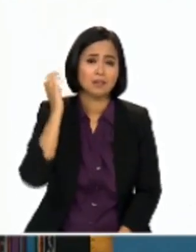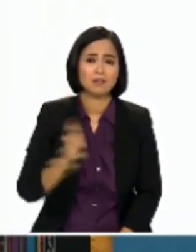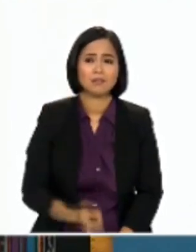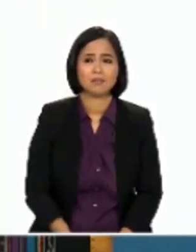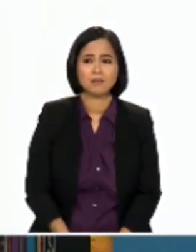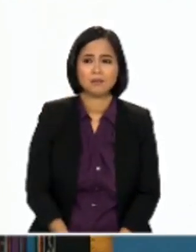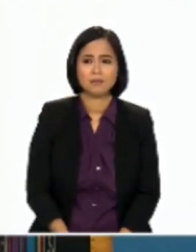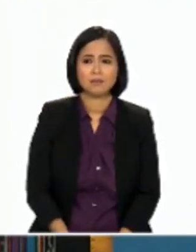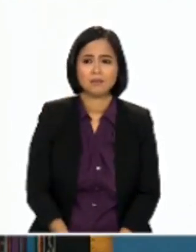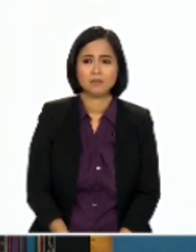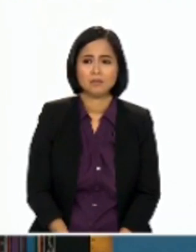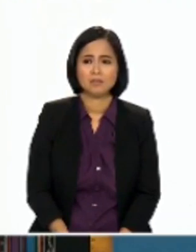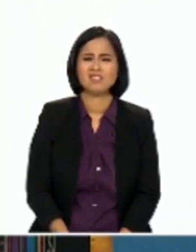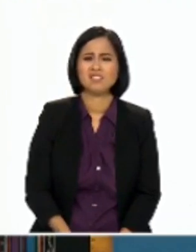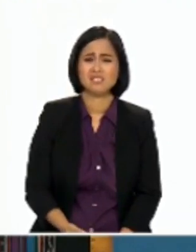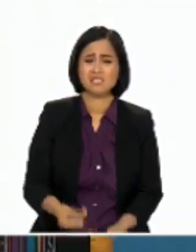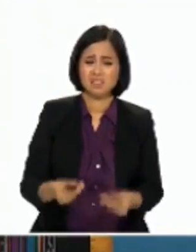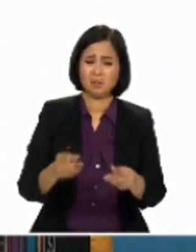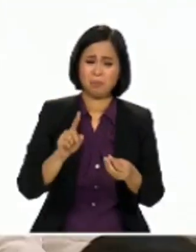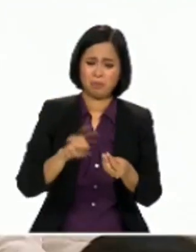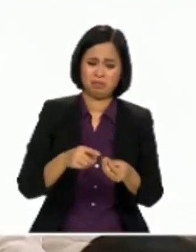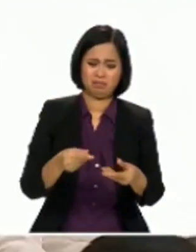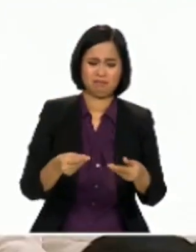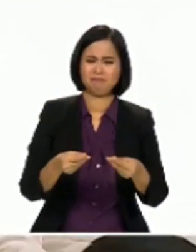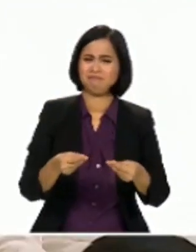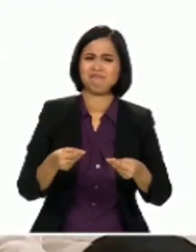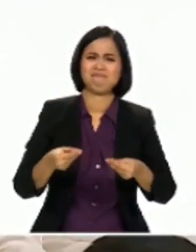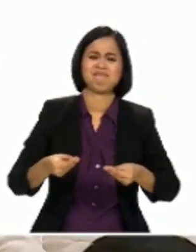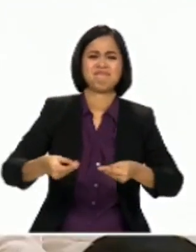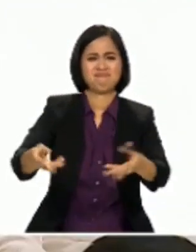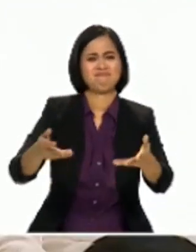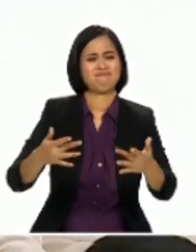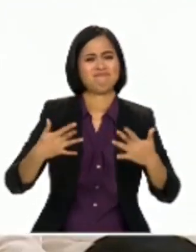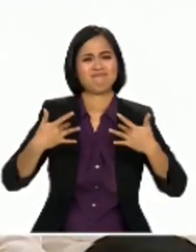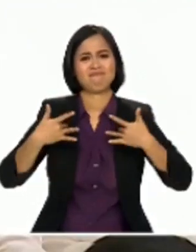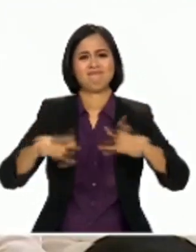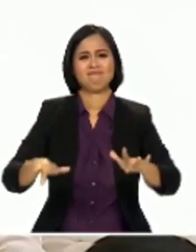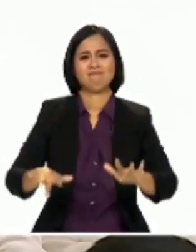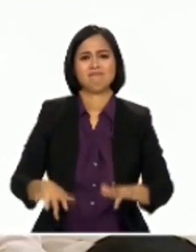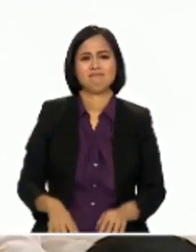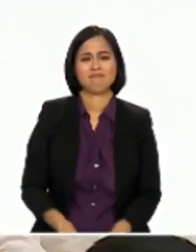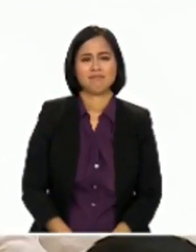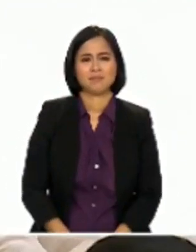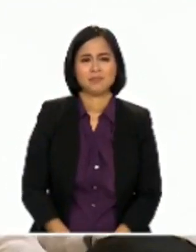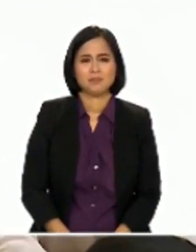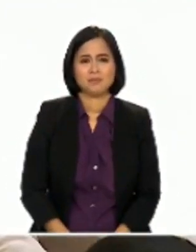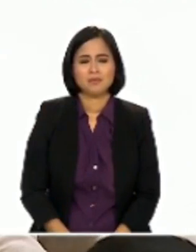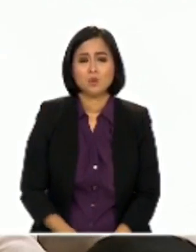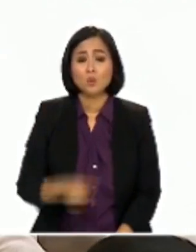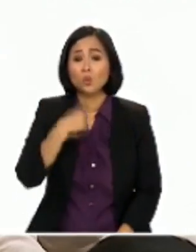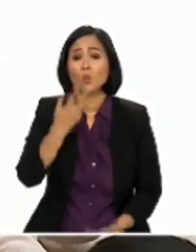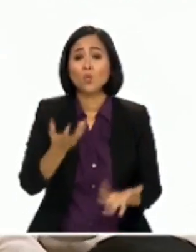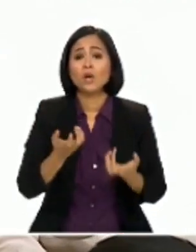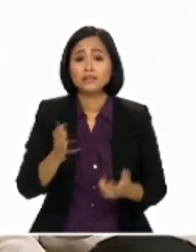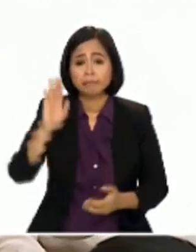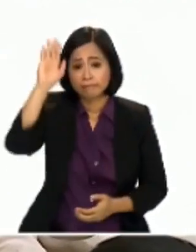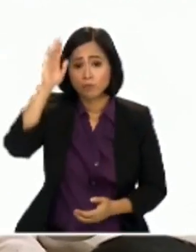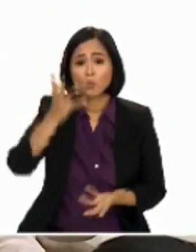talaga, inyo na. Ayaw ko na. Sabi ko, sige, sinong gusto? Raise your right